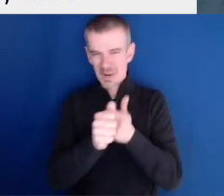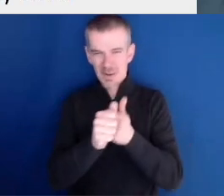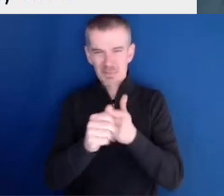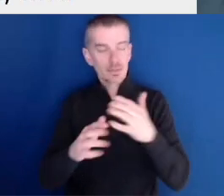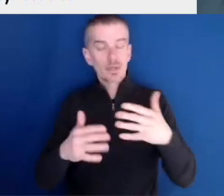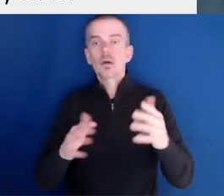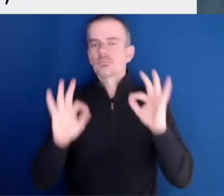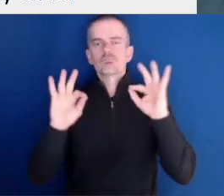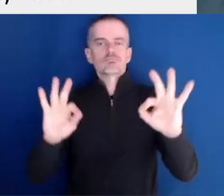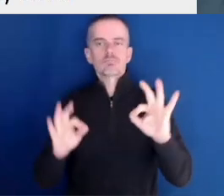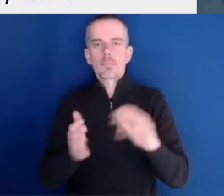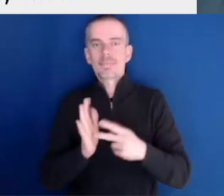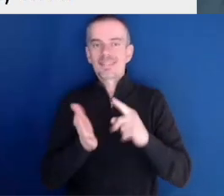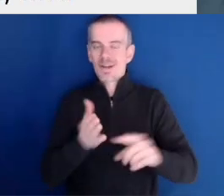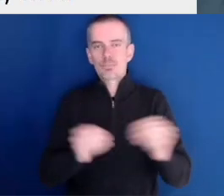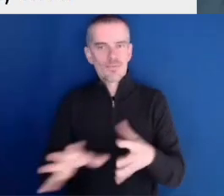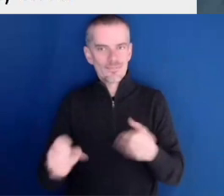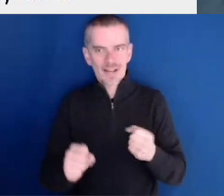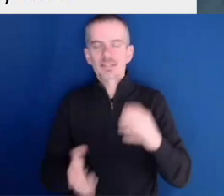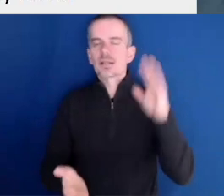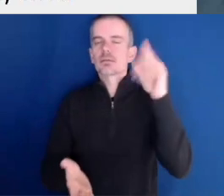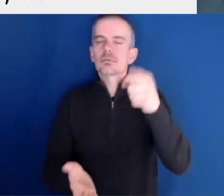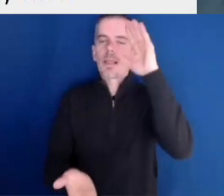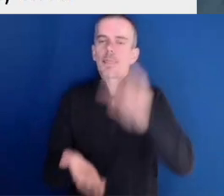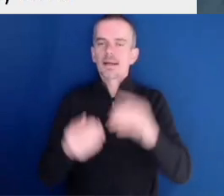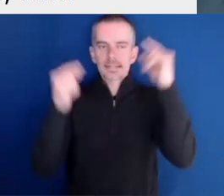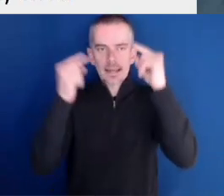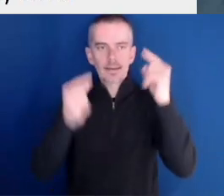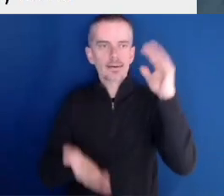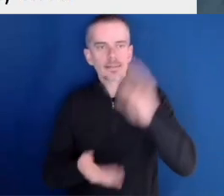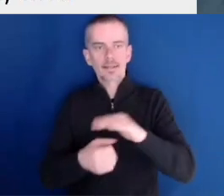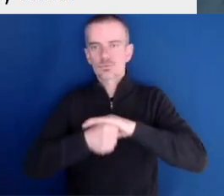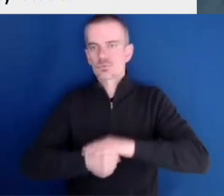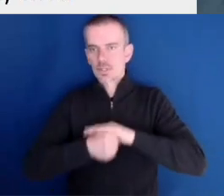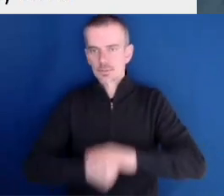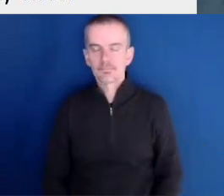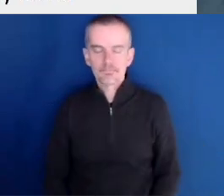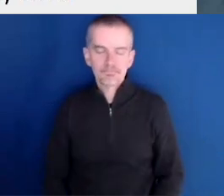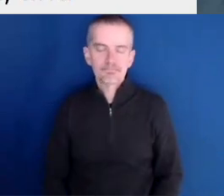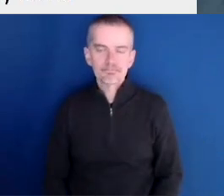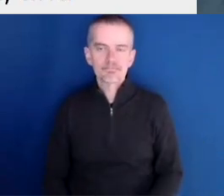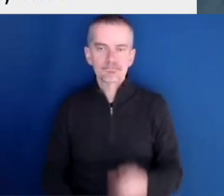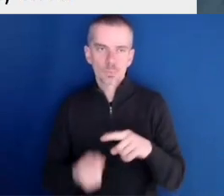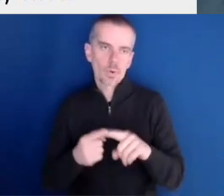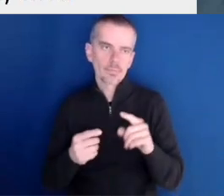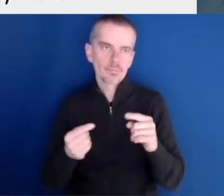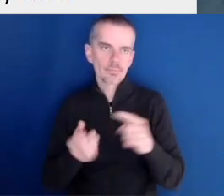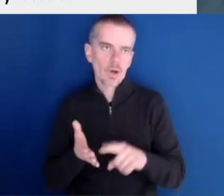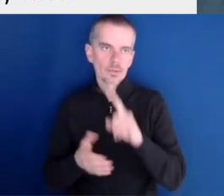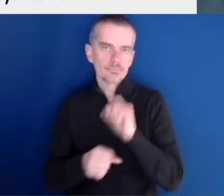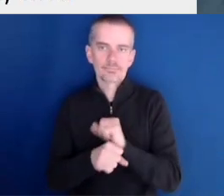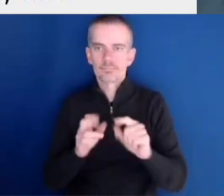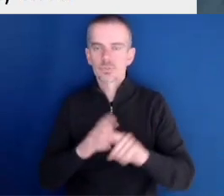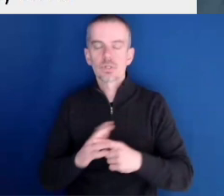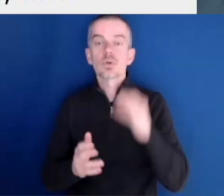and it's also going to save you a lot of headache and a lot of stress when an audit does start. So, if the auditor